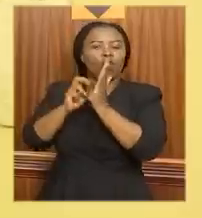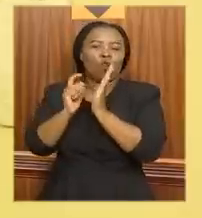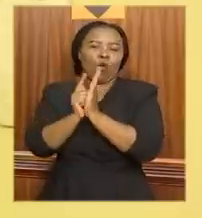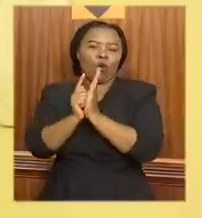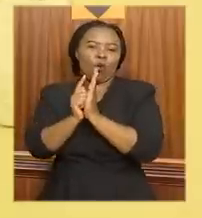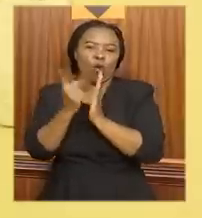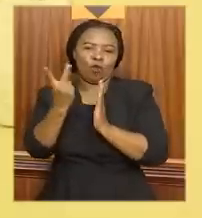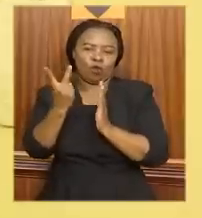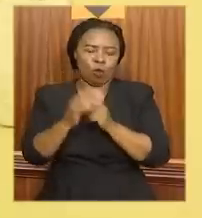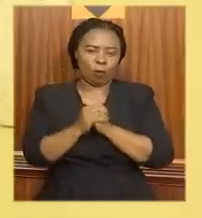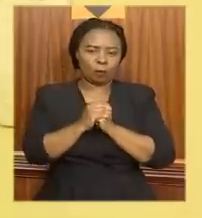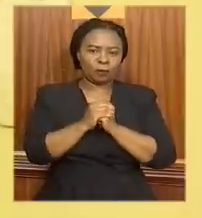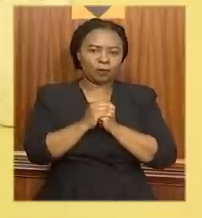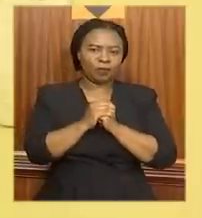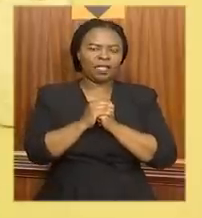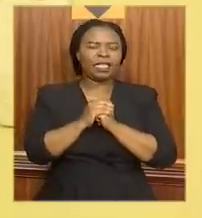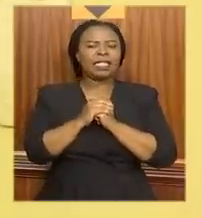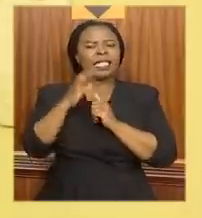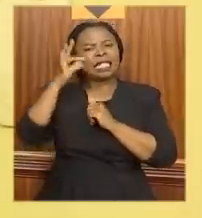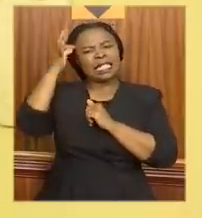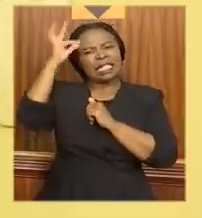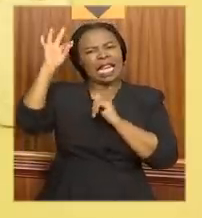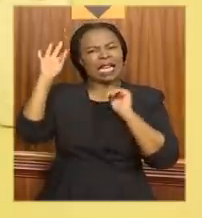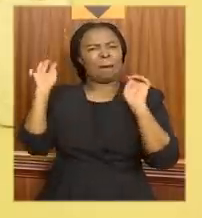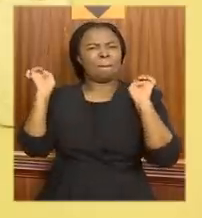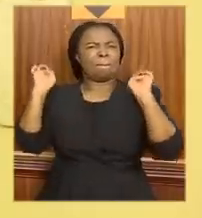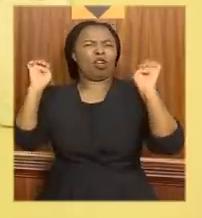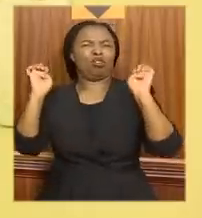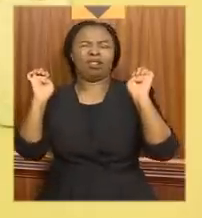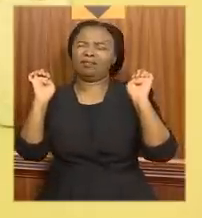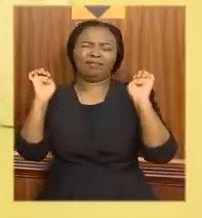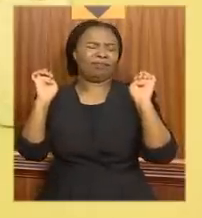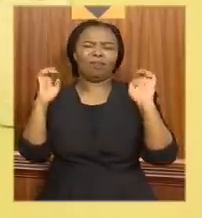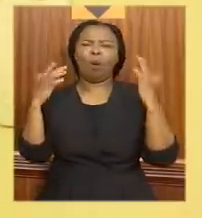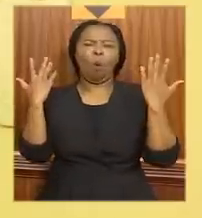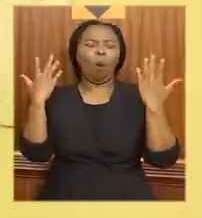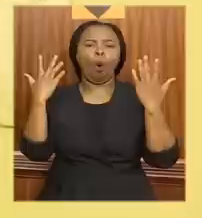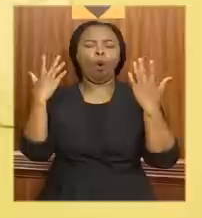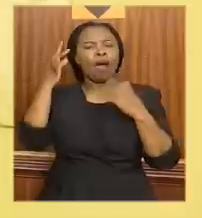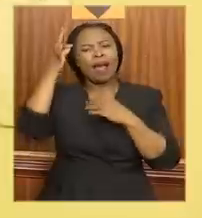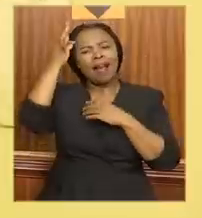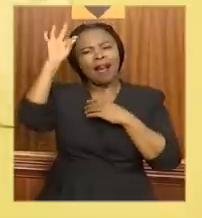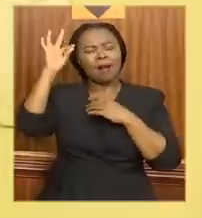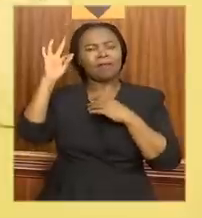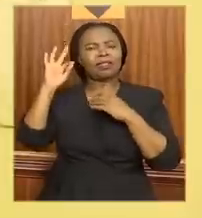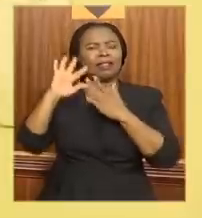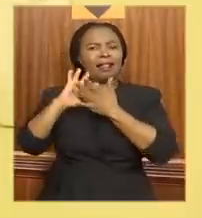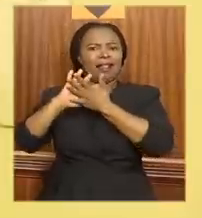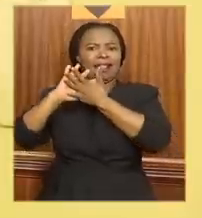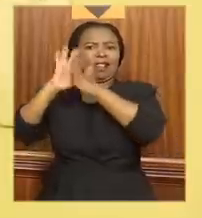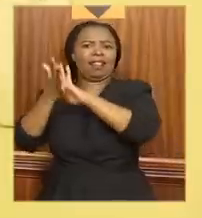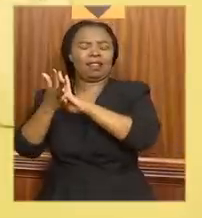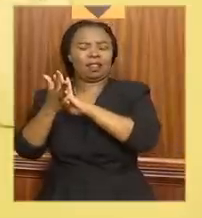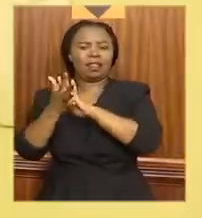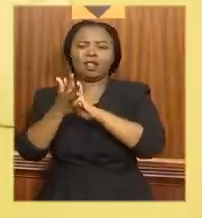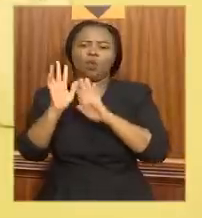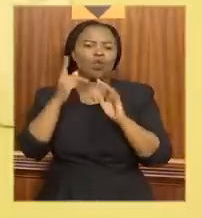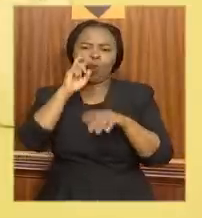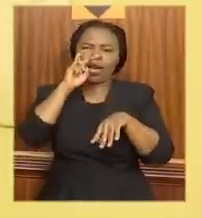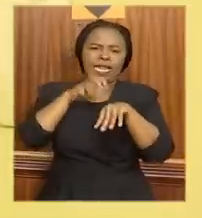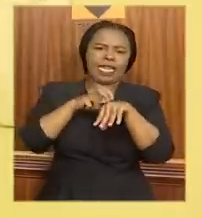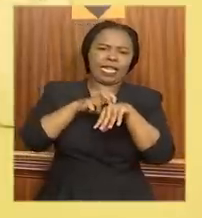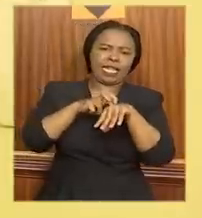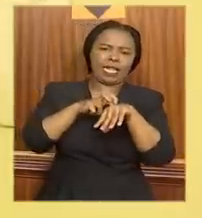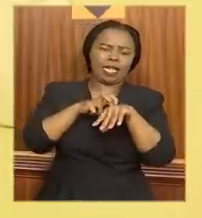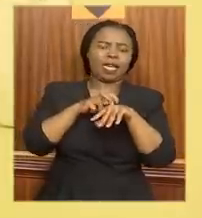We do not need a state of emergency or declare a national state of disaster to implement common sense